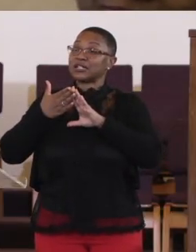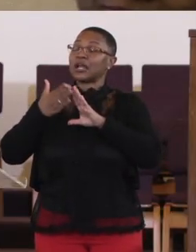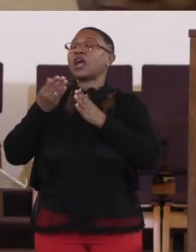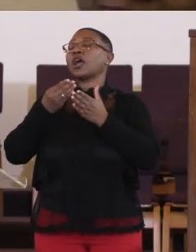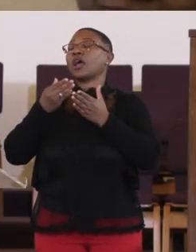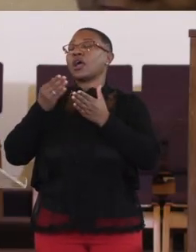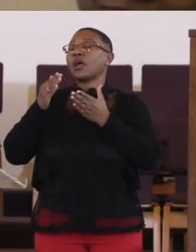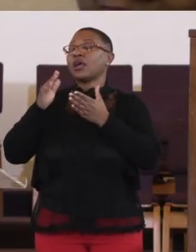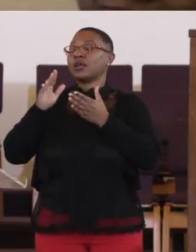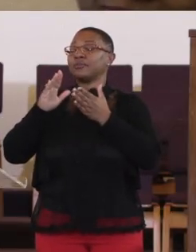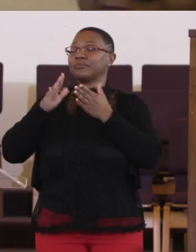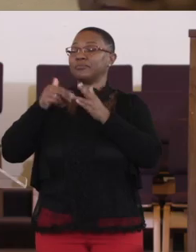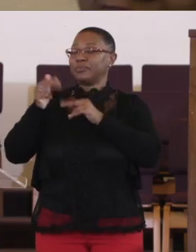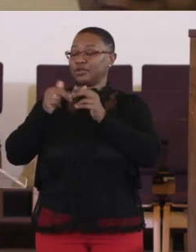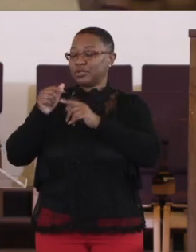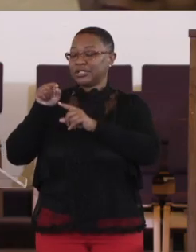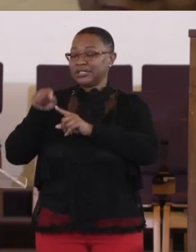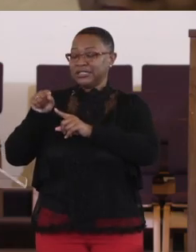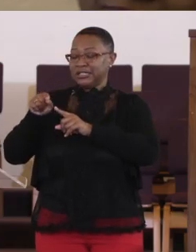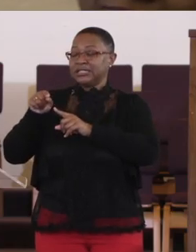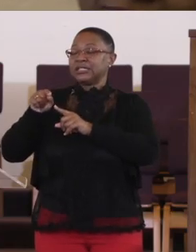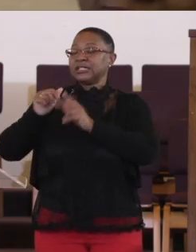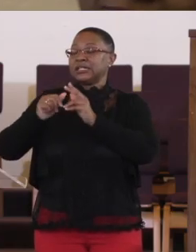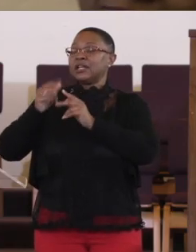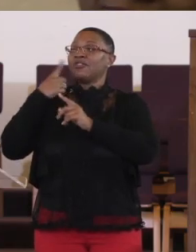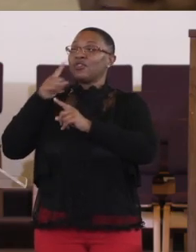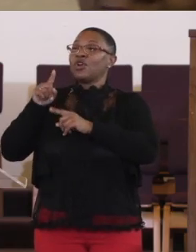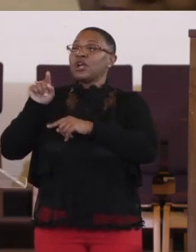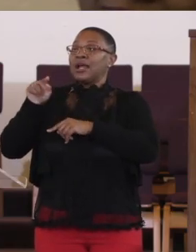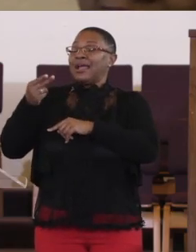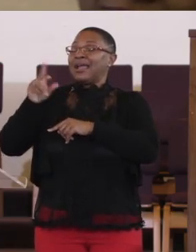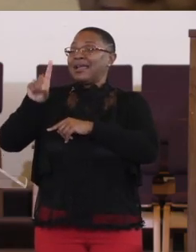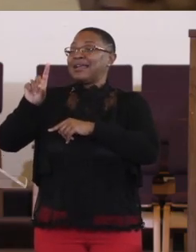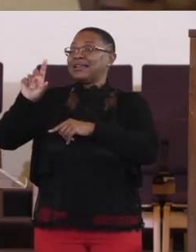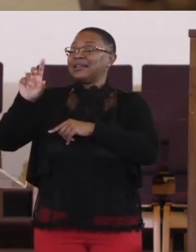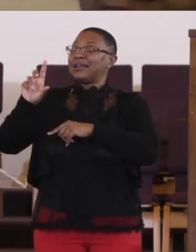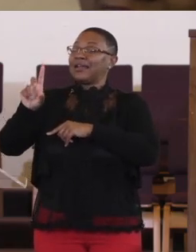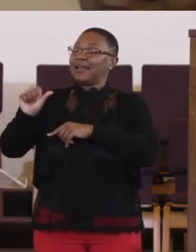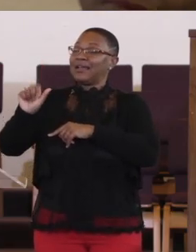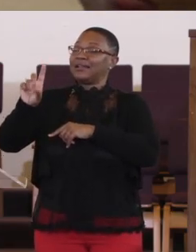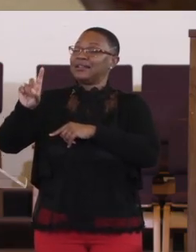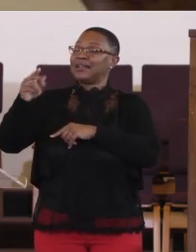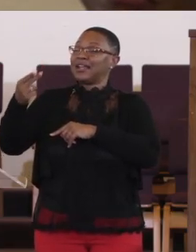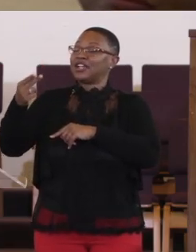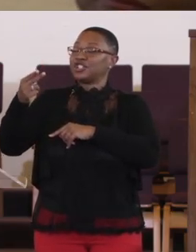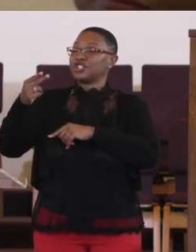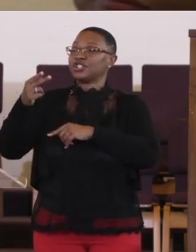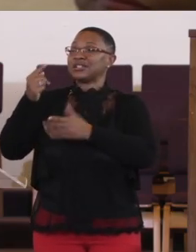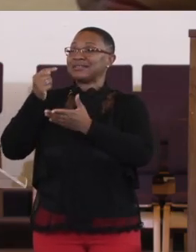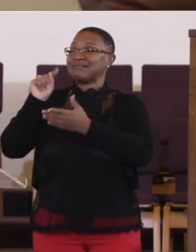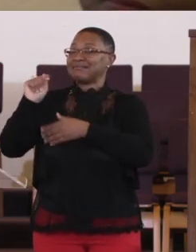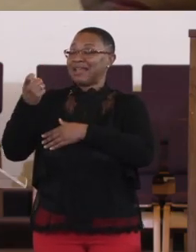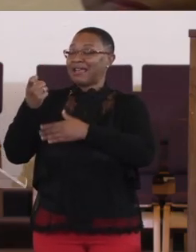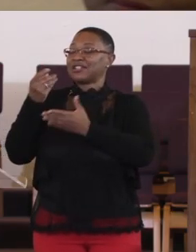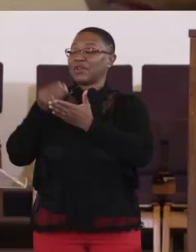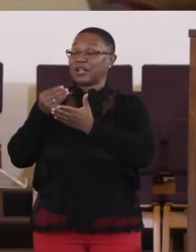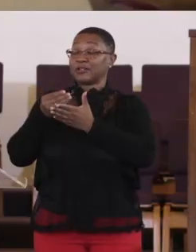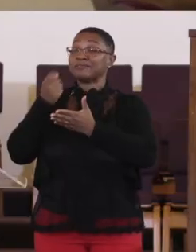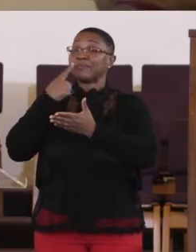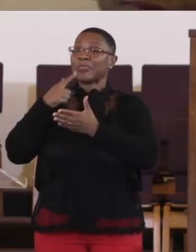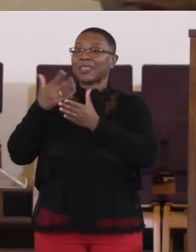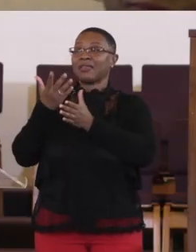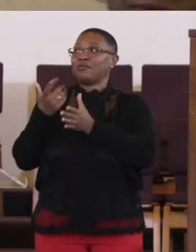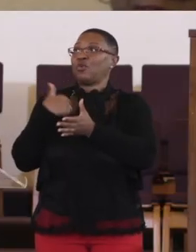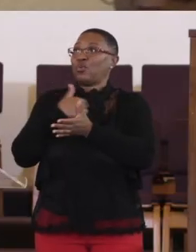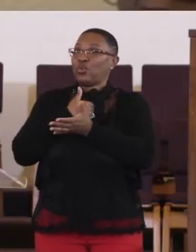tax resolution firm, which is called ADH Financial. My concern is lack of parking. So, of course, as you know, as we push these projects through the city